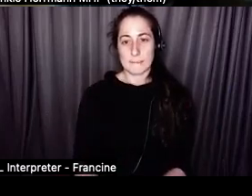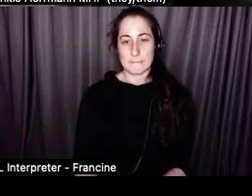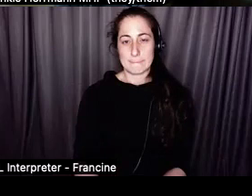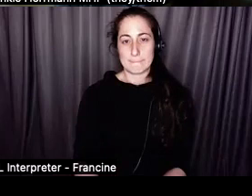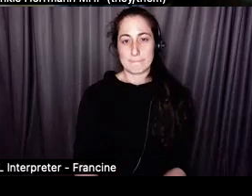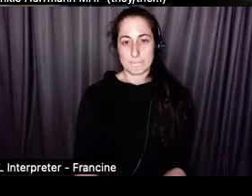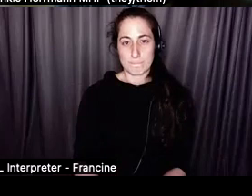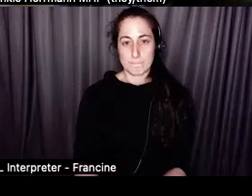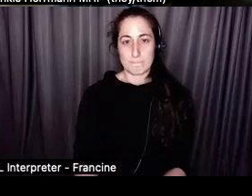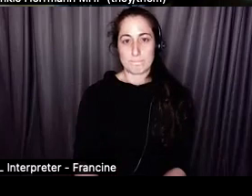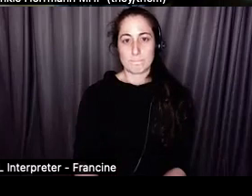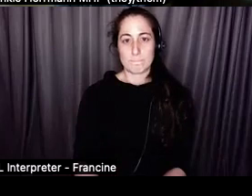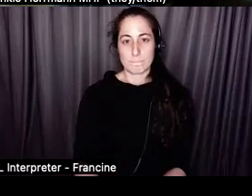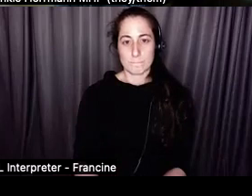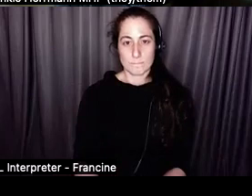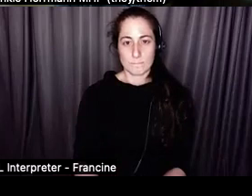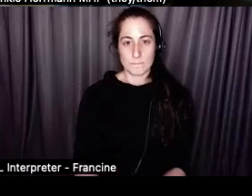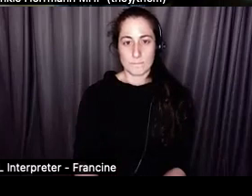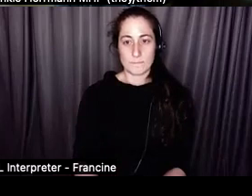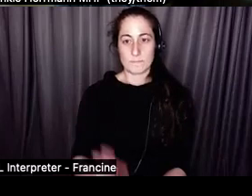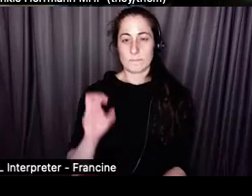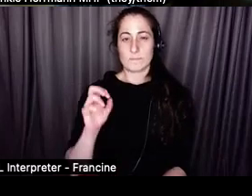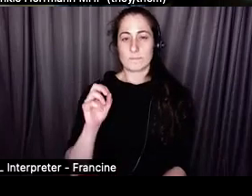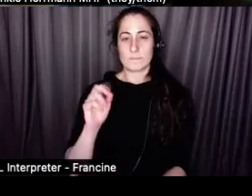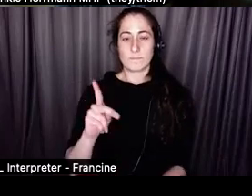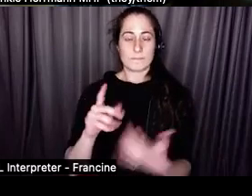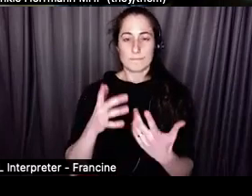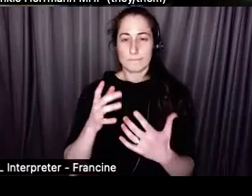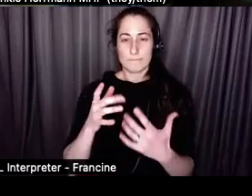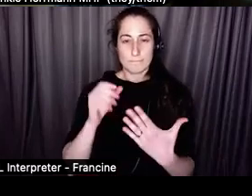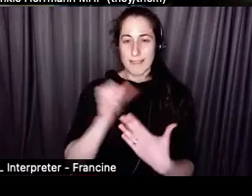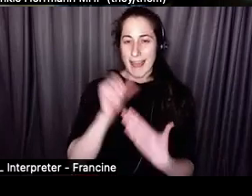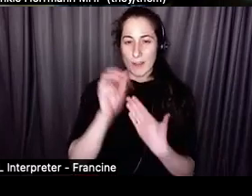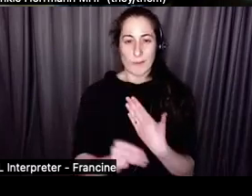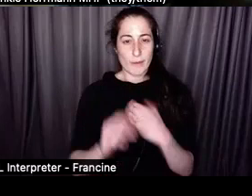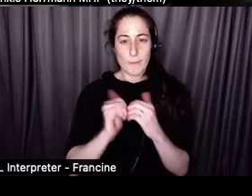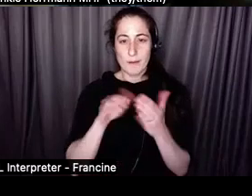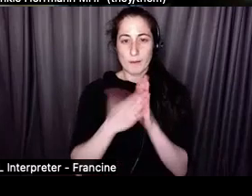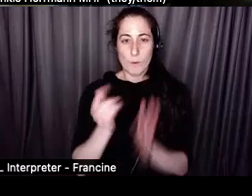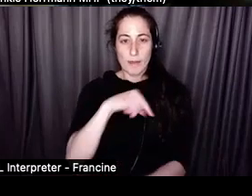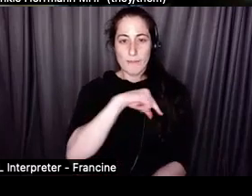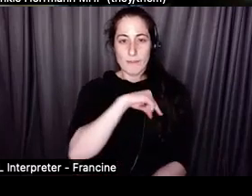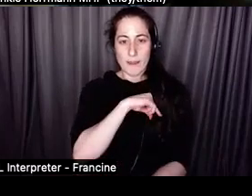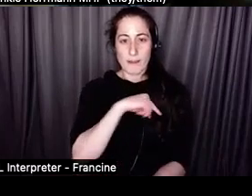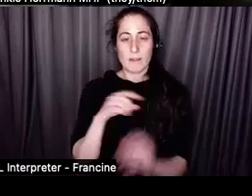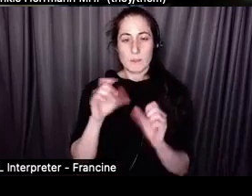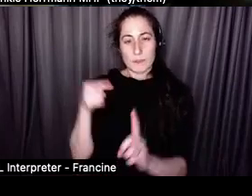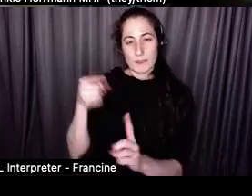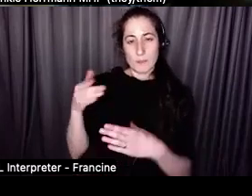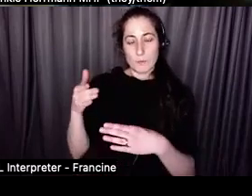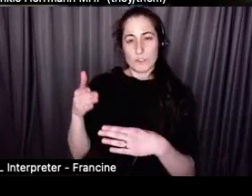Okay, in terms of the algorithm and qualification, is there any way that you can share